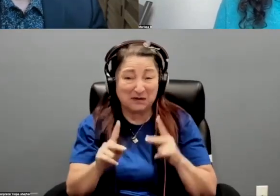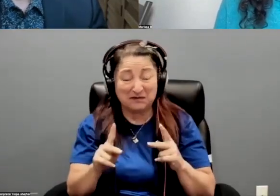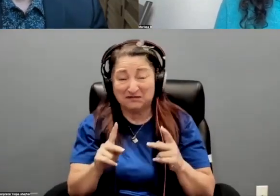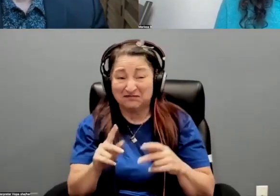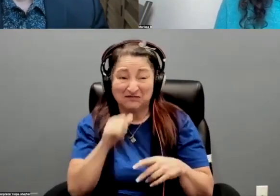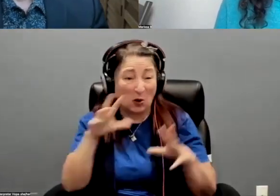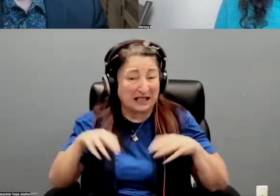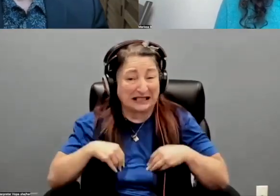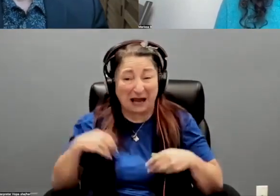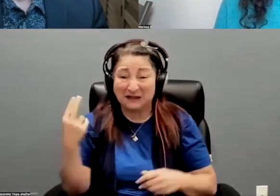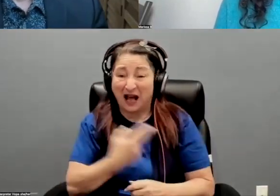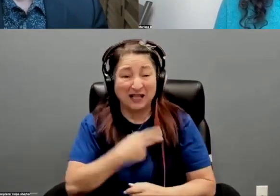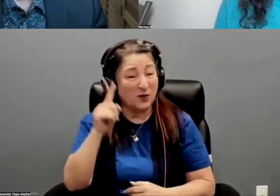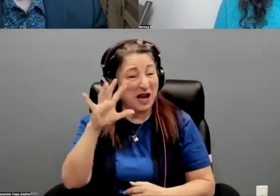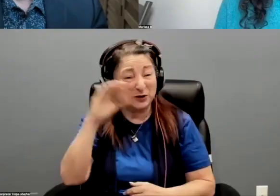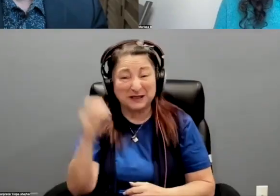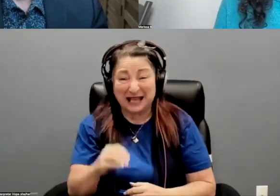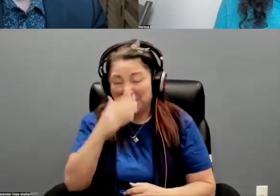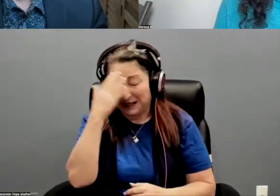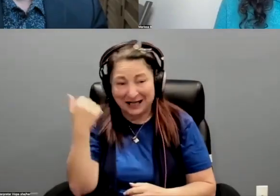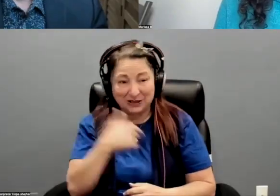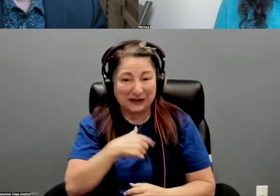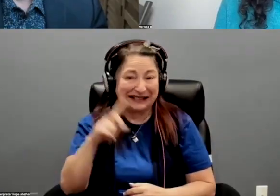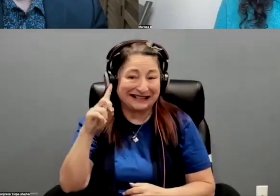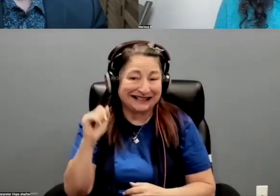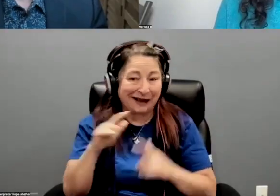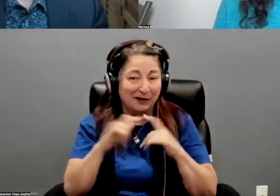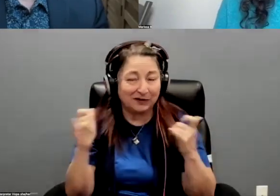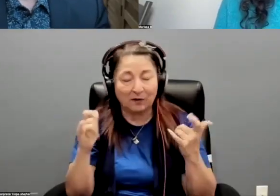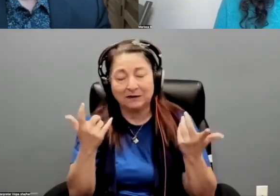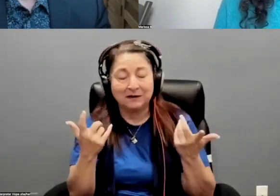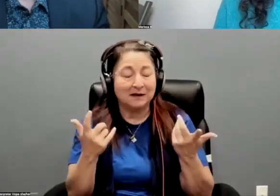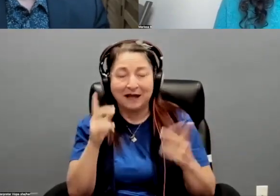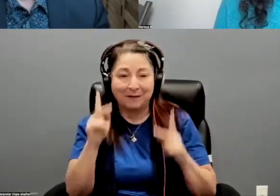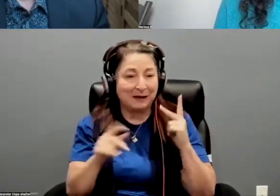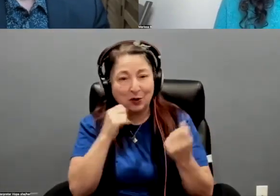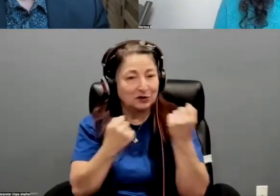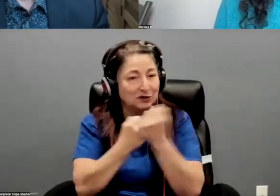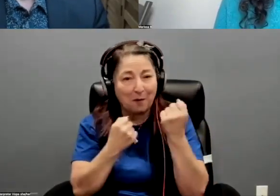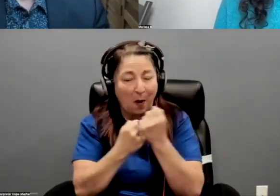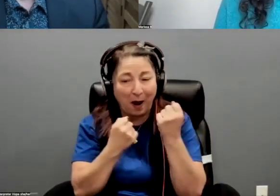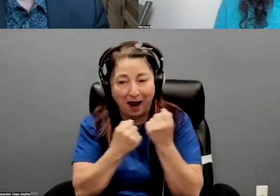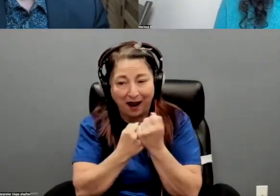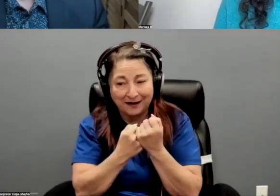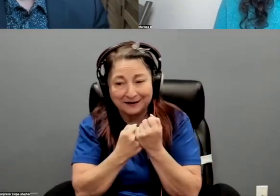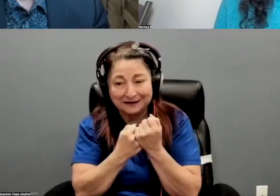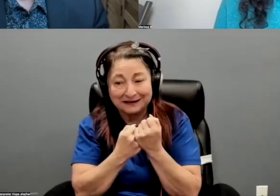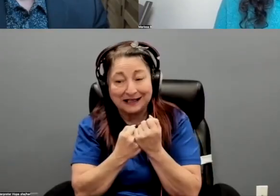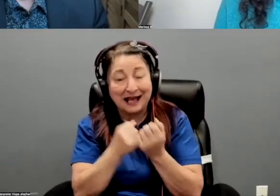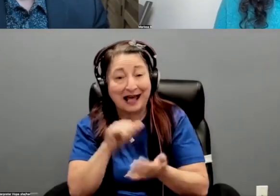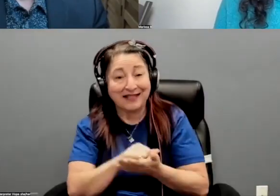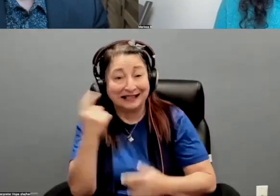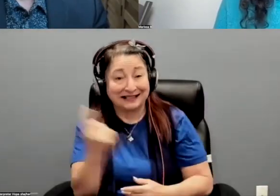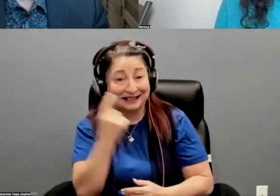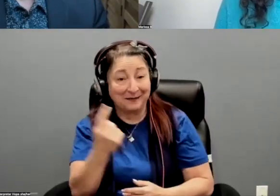accepted, or that people are with you 100% of the time. And that's something I